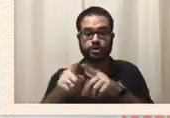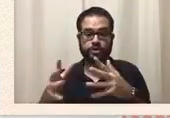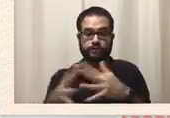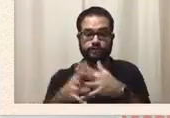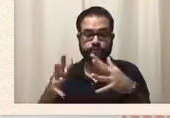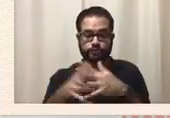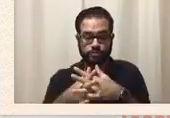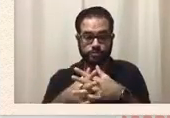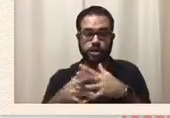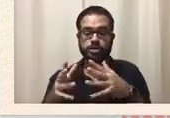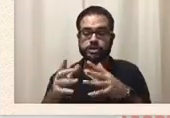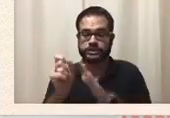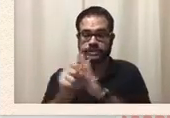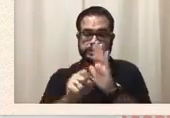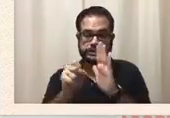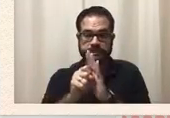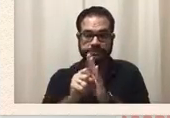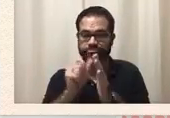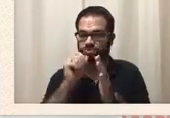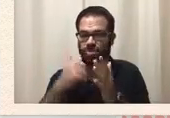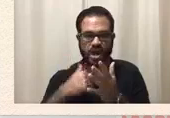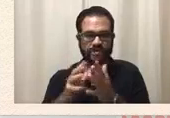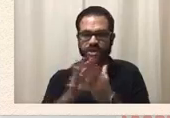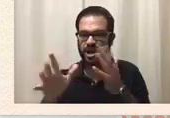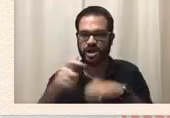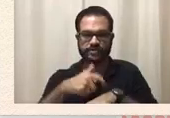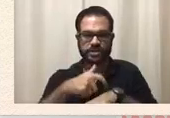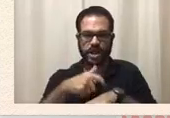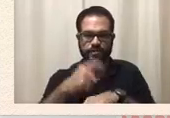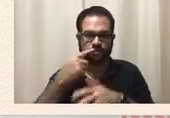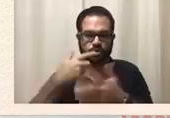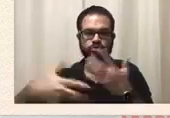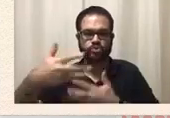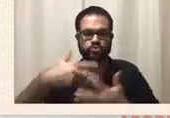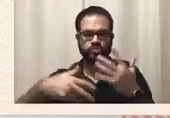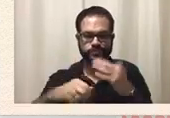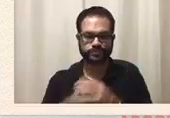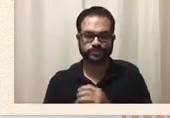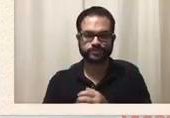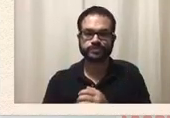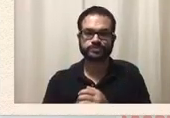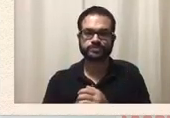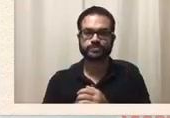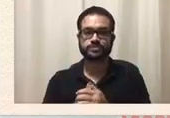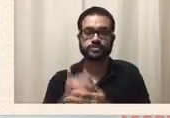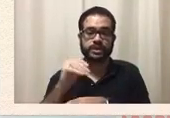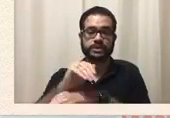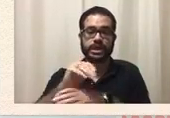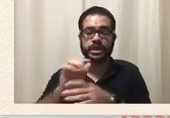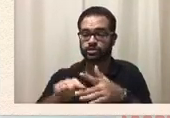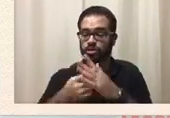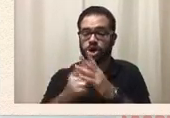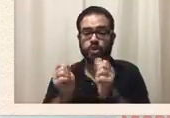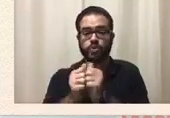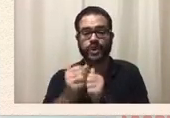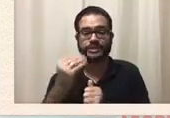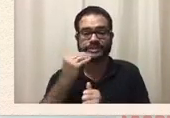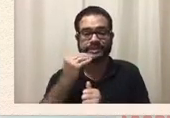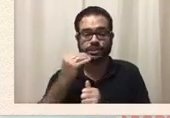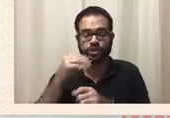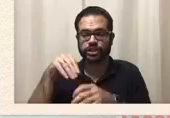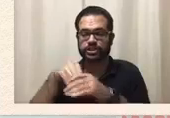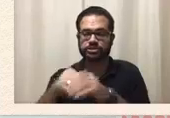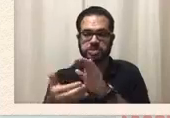lot of time for a social life. The night began with dinner at the local burger shack on the corner of